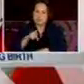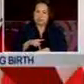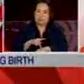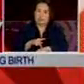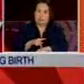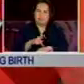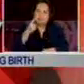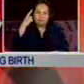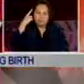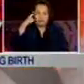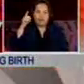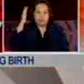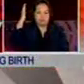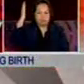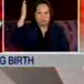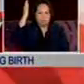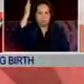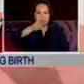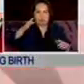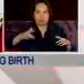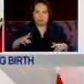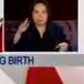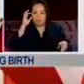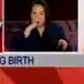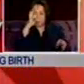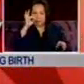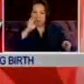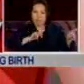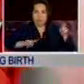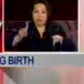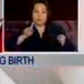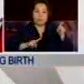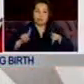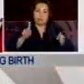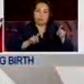alang-alang sa mga darating pang henerasyon at ng ating kinabukasan,